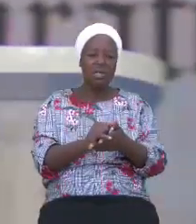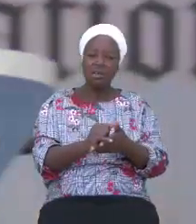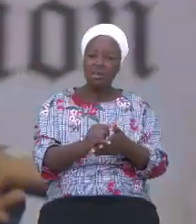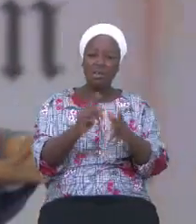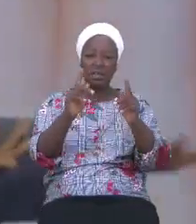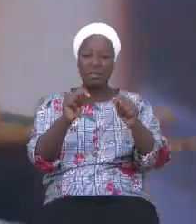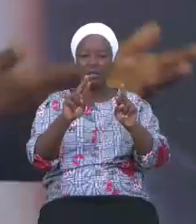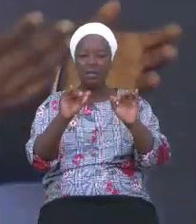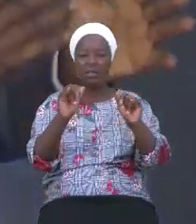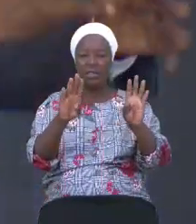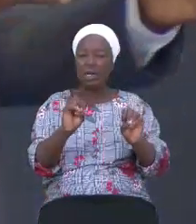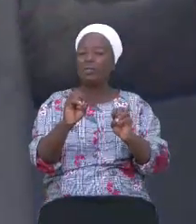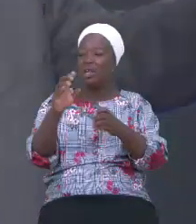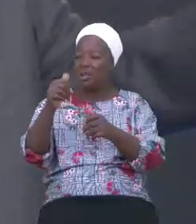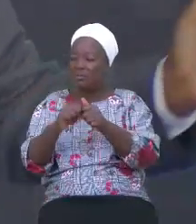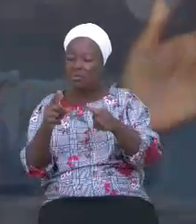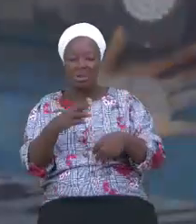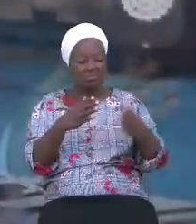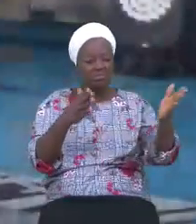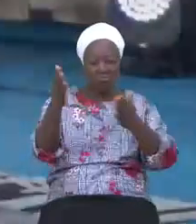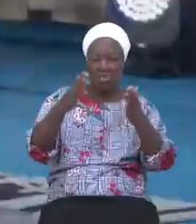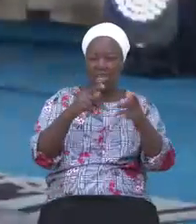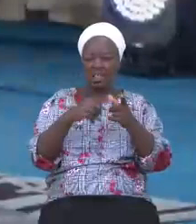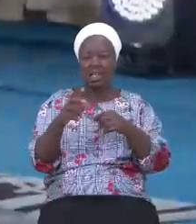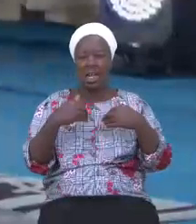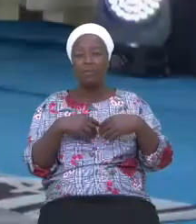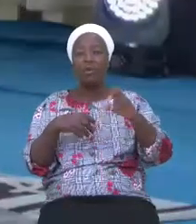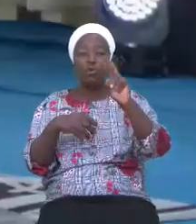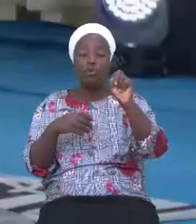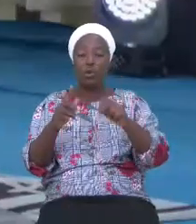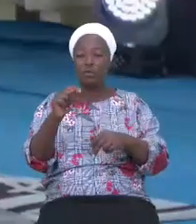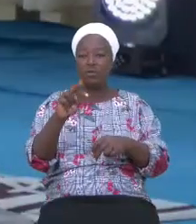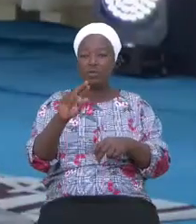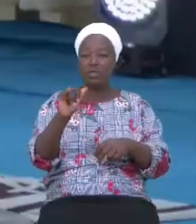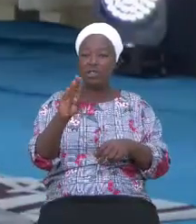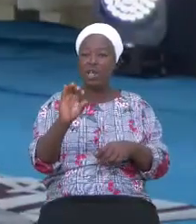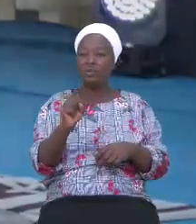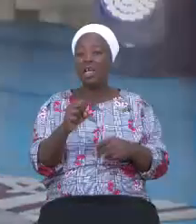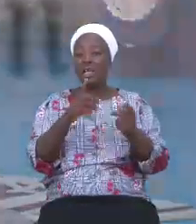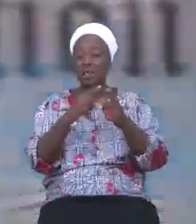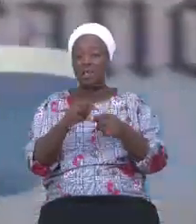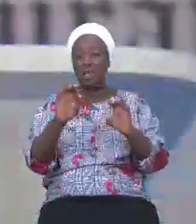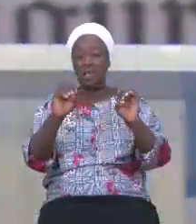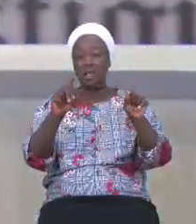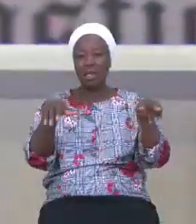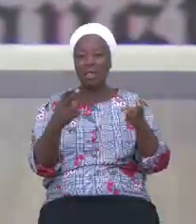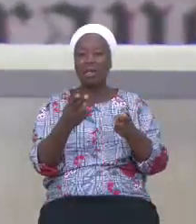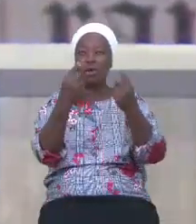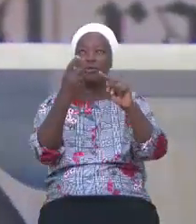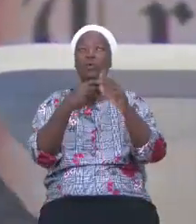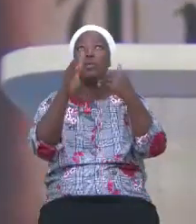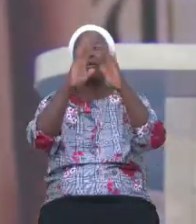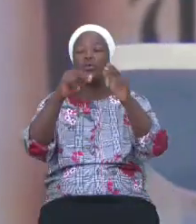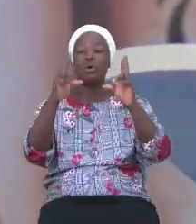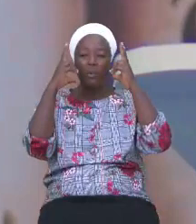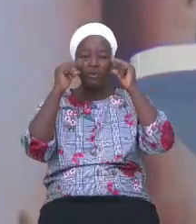have states in Nigeria. There are 12 tribes. And Elijah coming from heaven, Moses